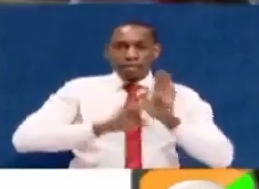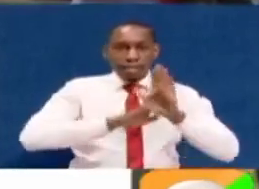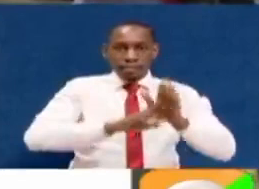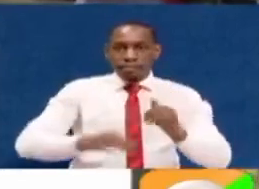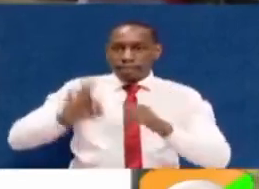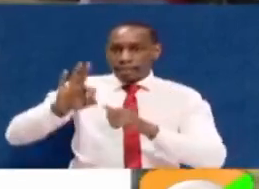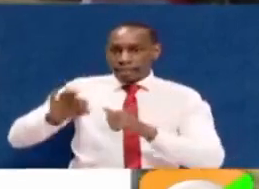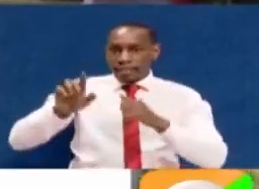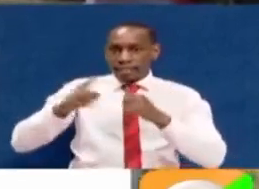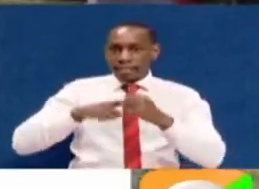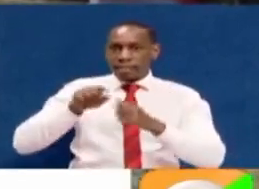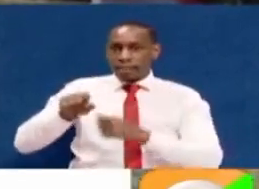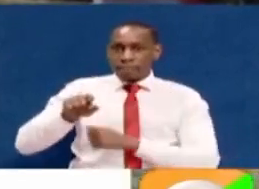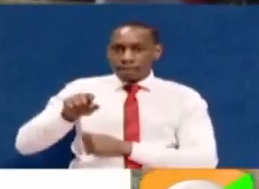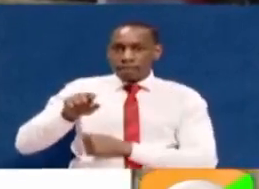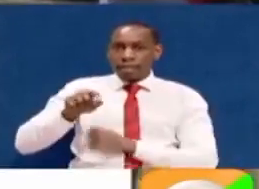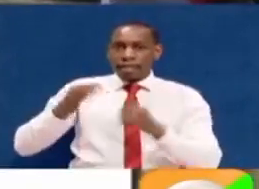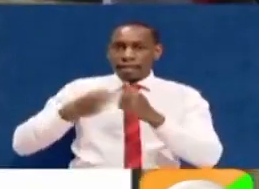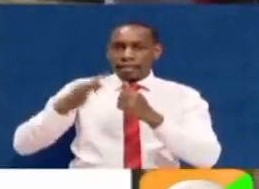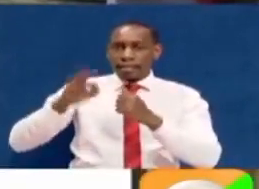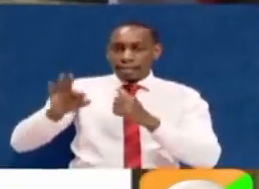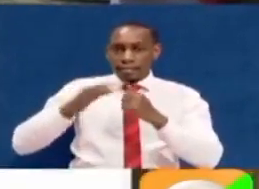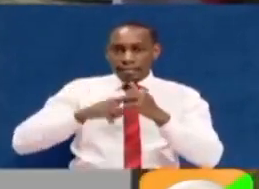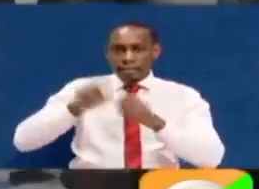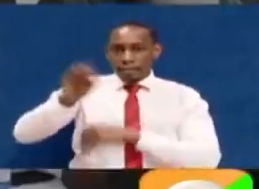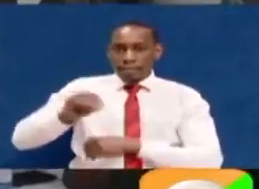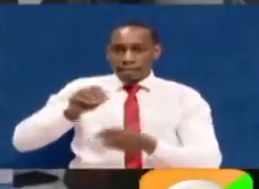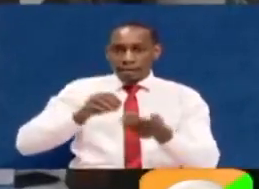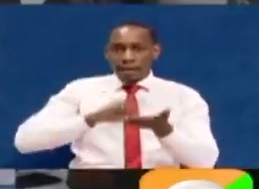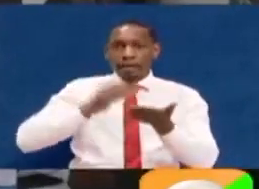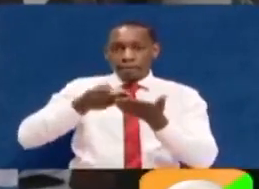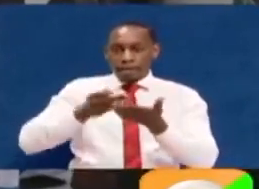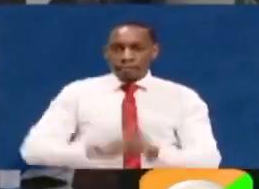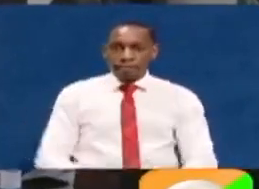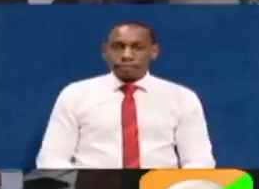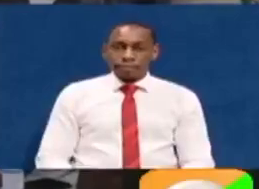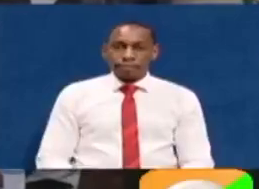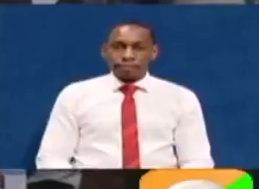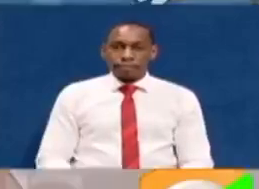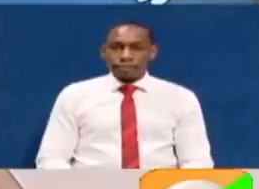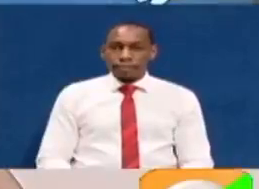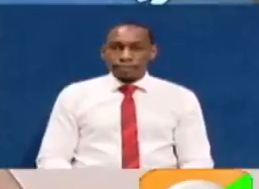to 36% of FHOK financing. Sam Gitoko, Citizen TV, Nairobi.